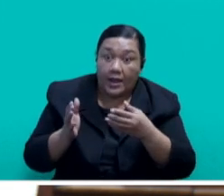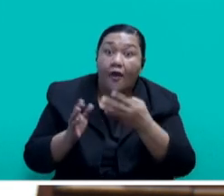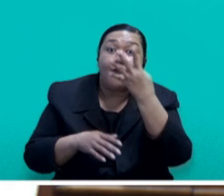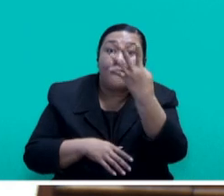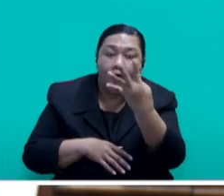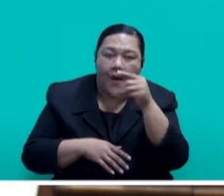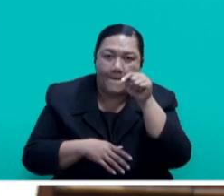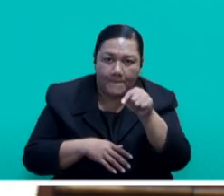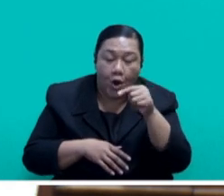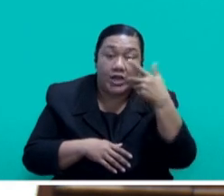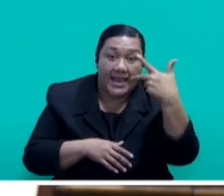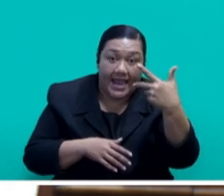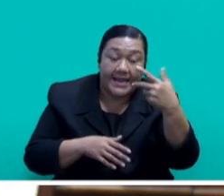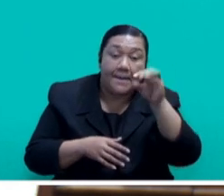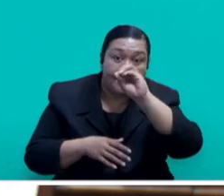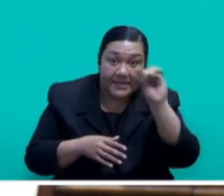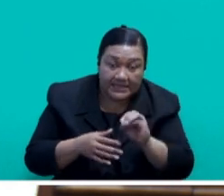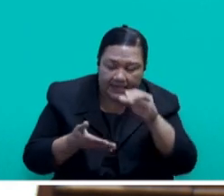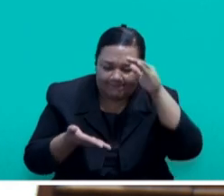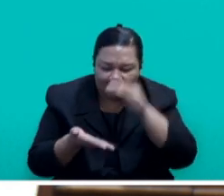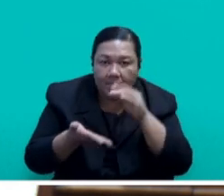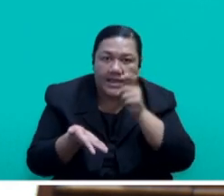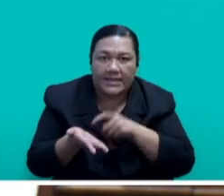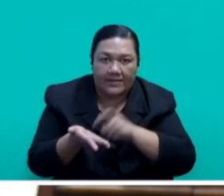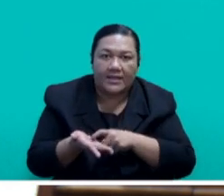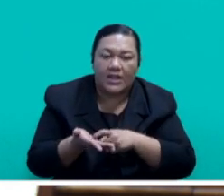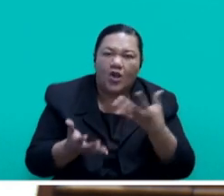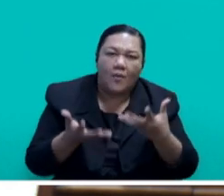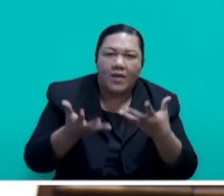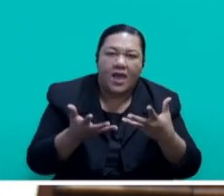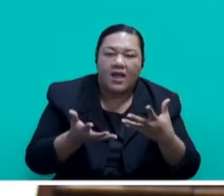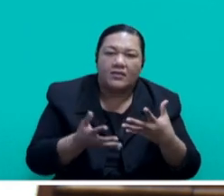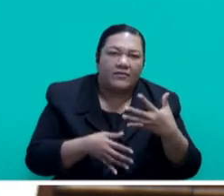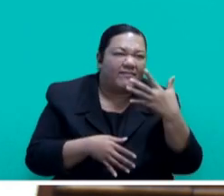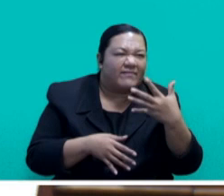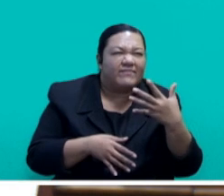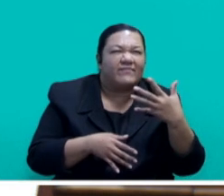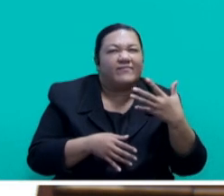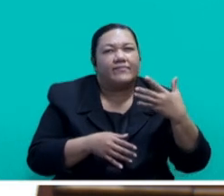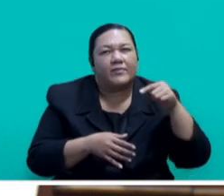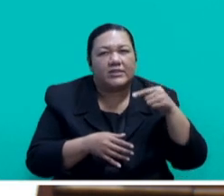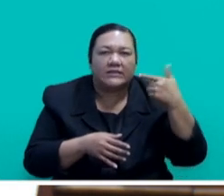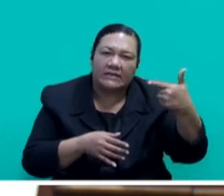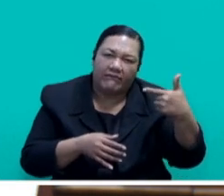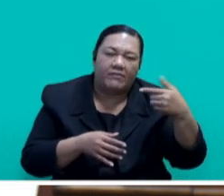4.8% compared to 7.4% in the 22-23 financial